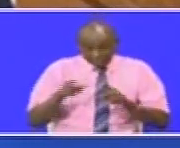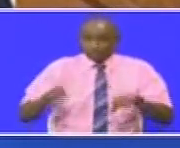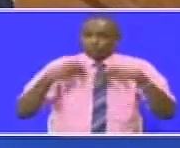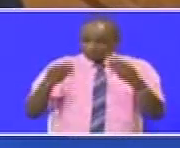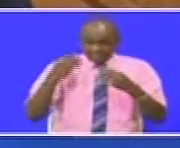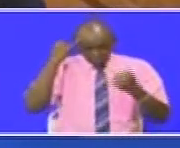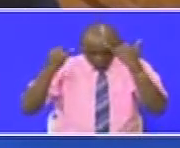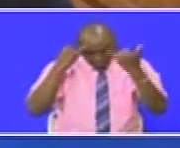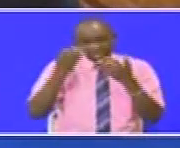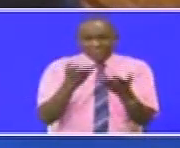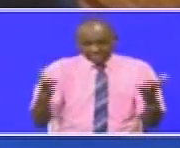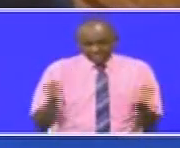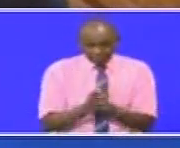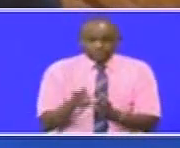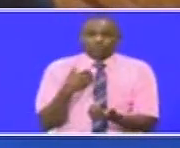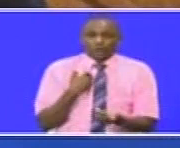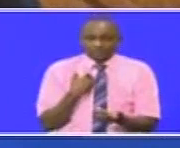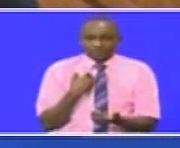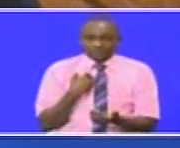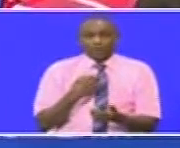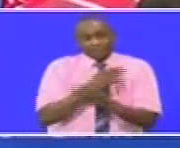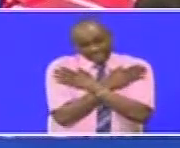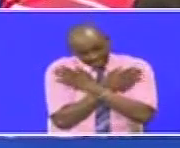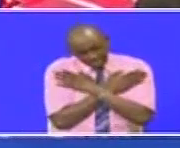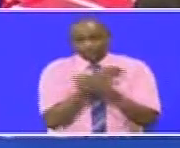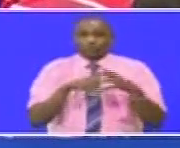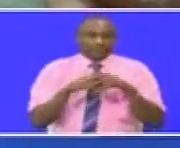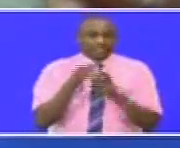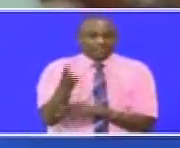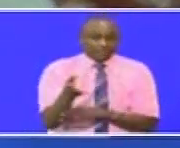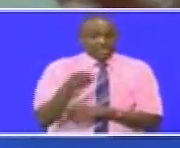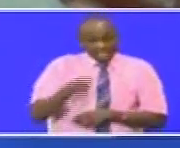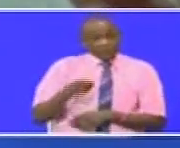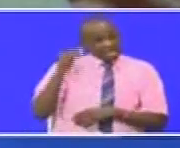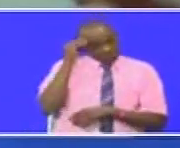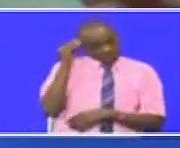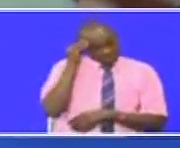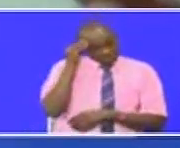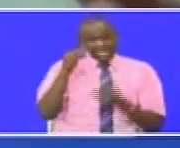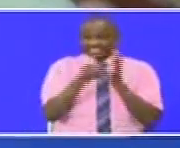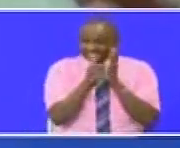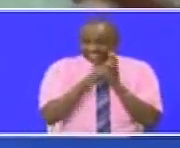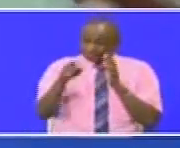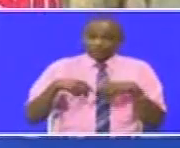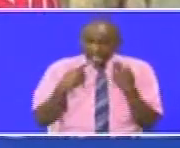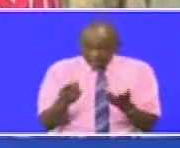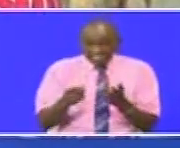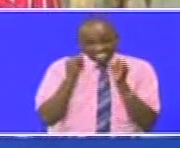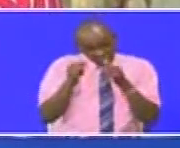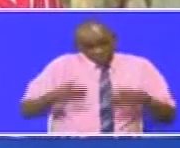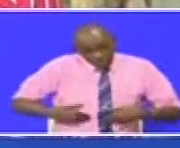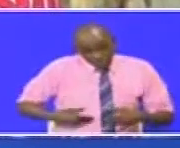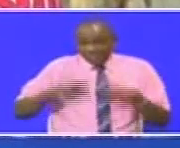providing innovative products, services, and partnerships. Under education and skills, the bank will equip the next generation